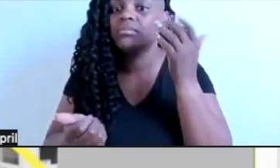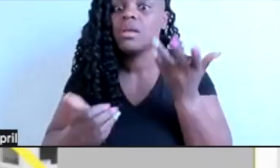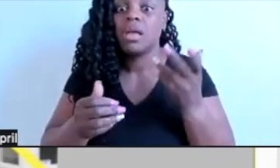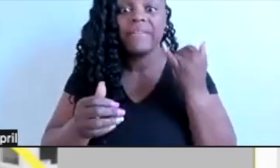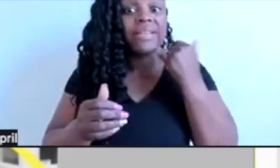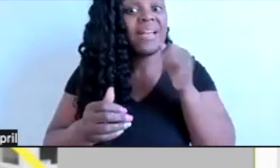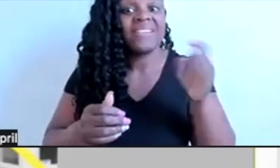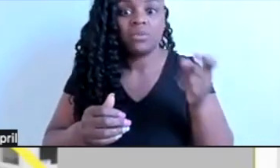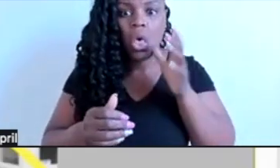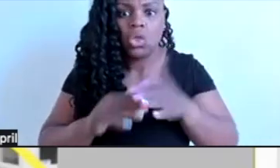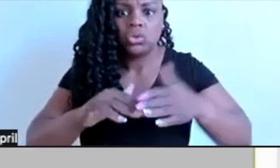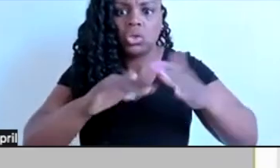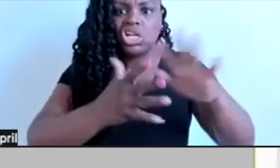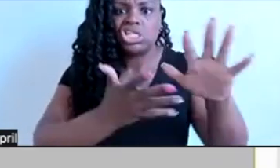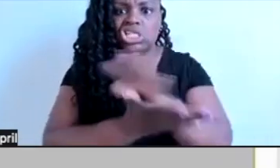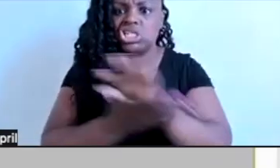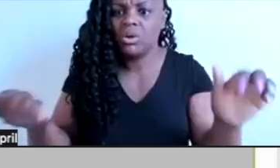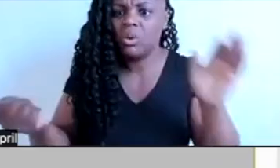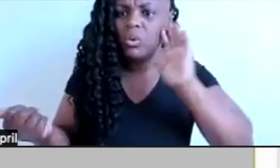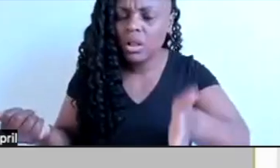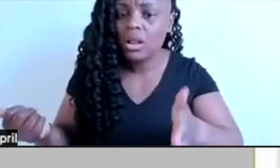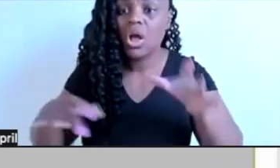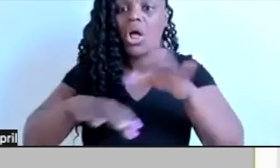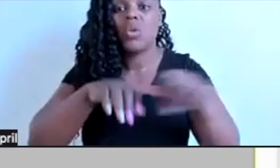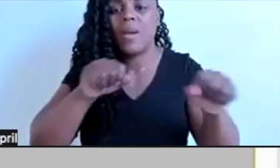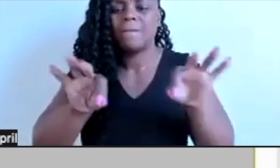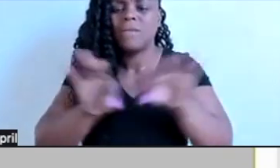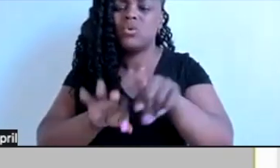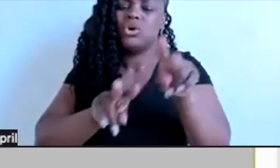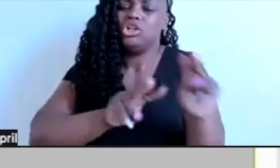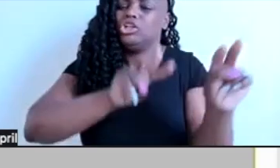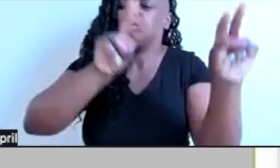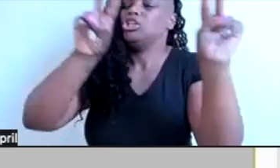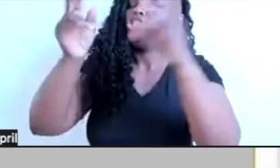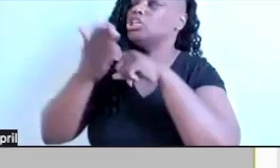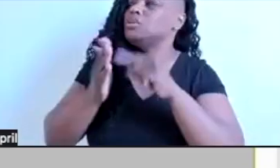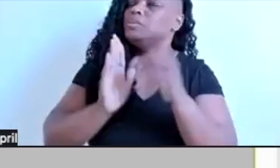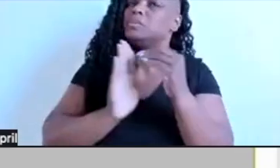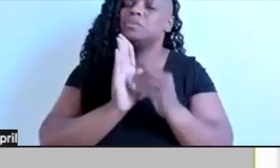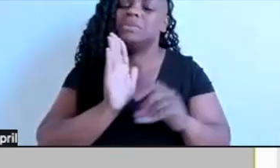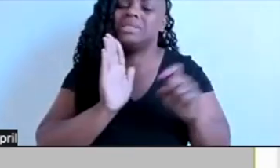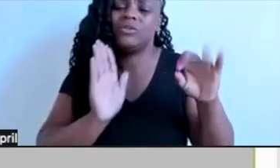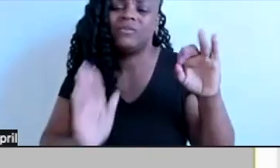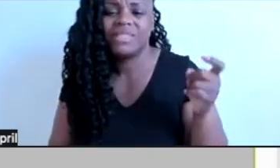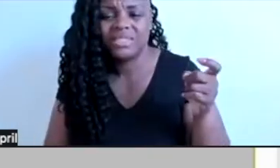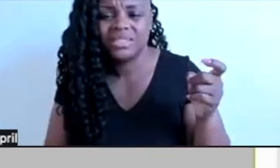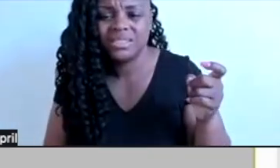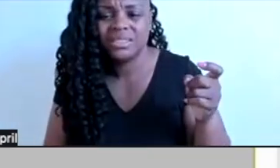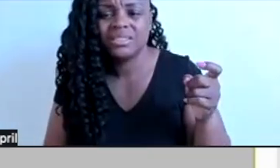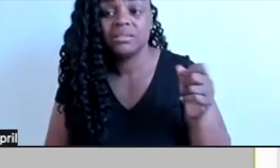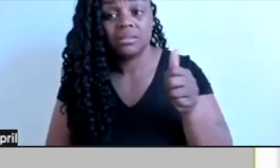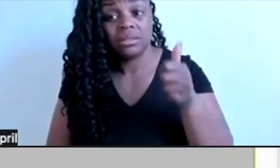large aftershock. After you've taken care of immediate hazards to yourself and others, you can check on